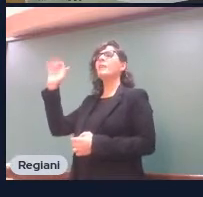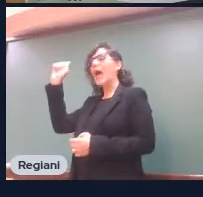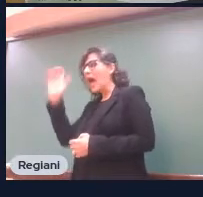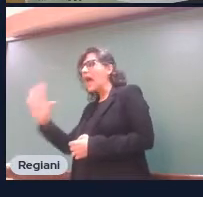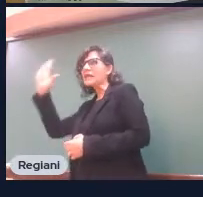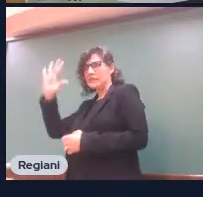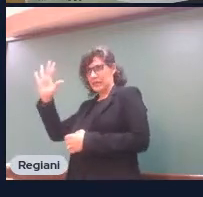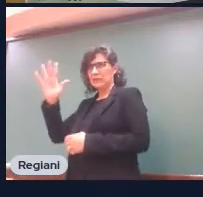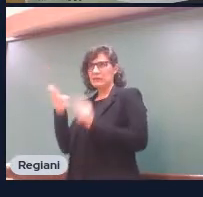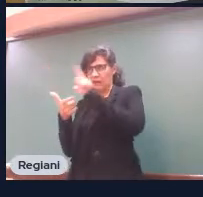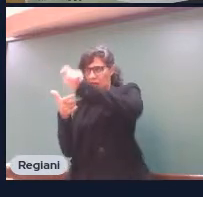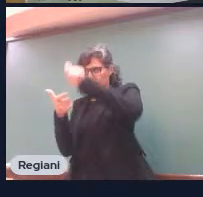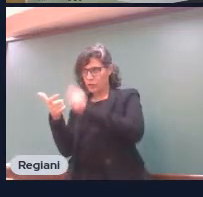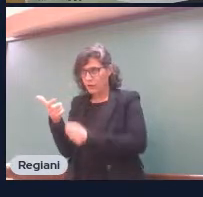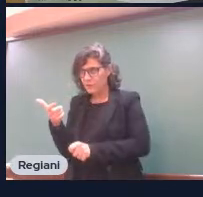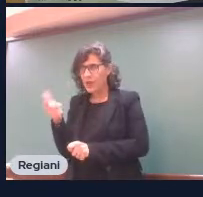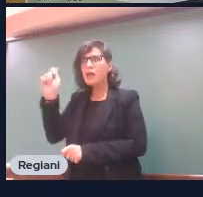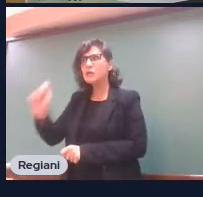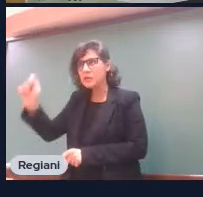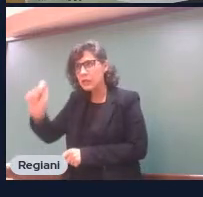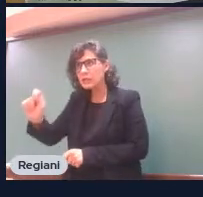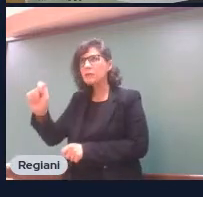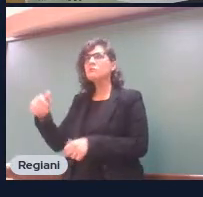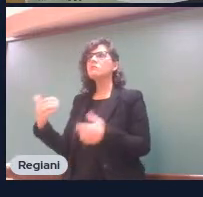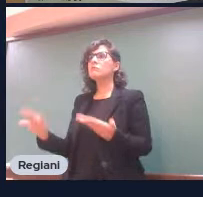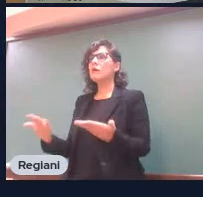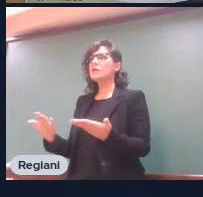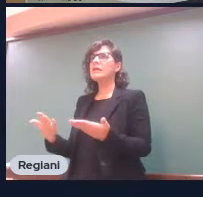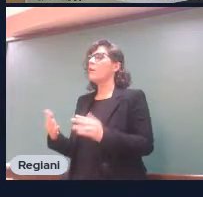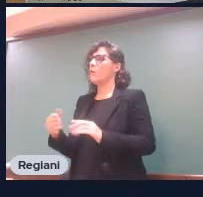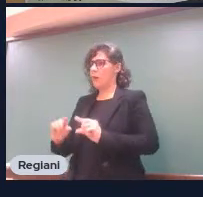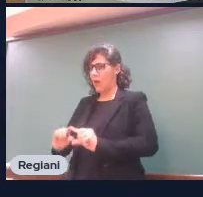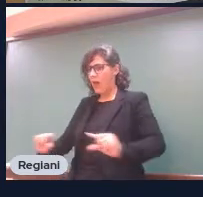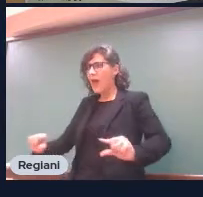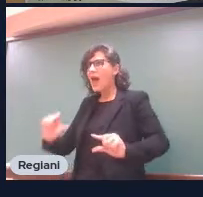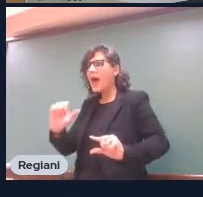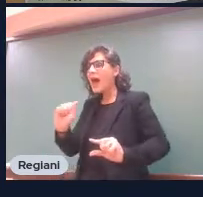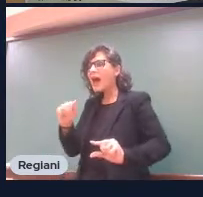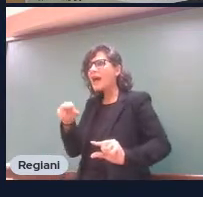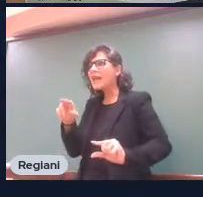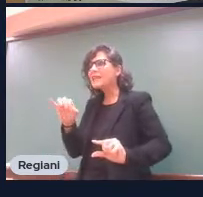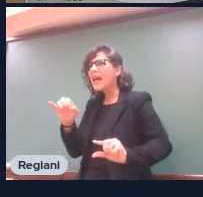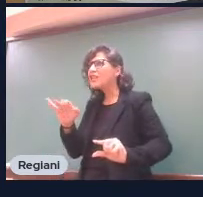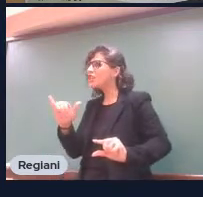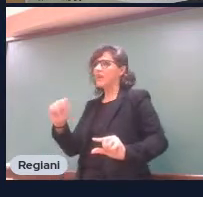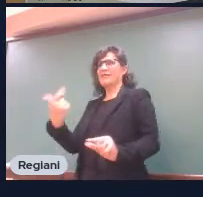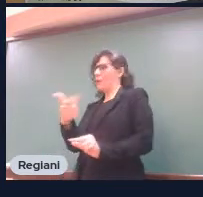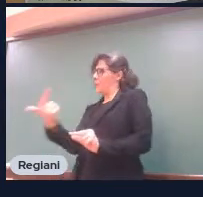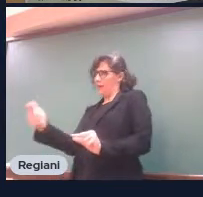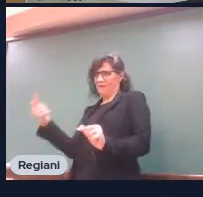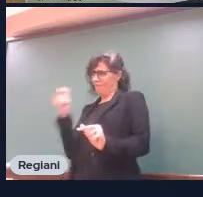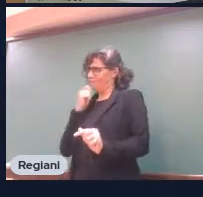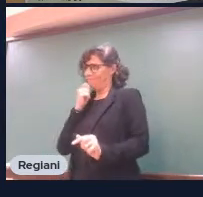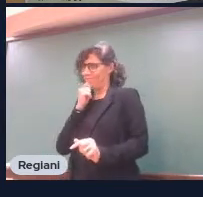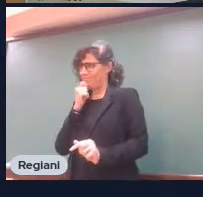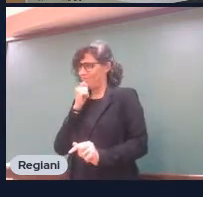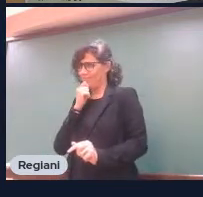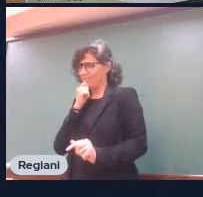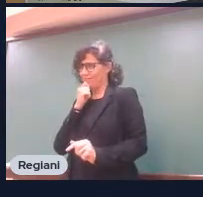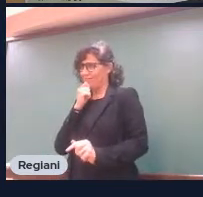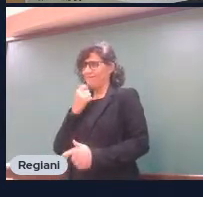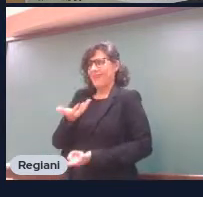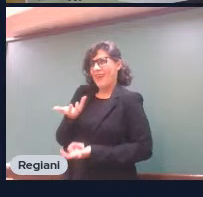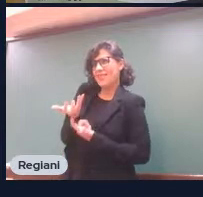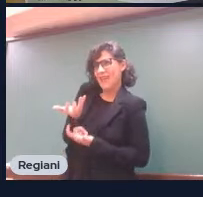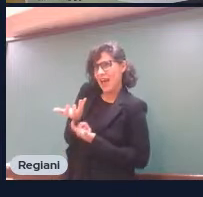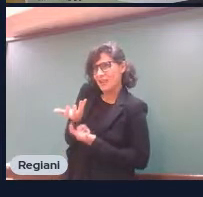and no, not Antarctica. What is missing? Indeed, South America,